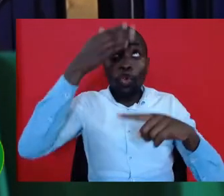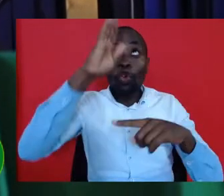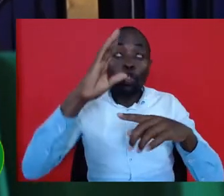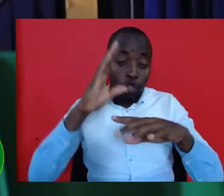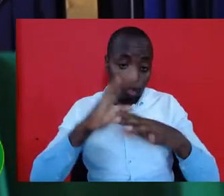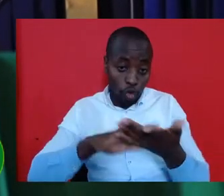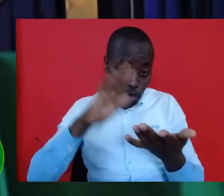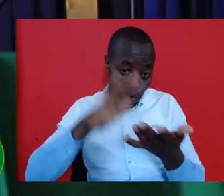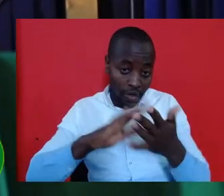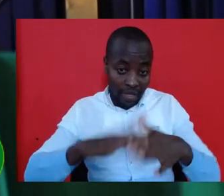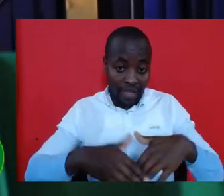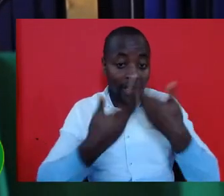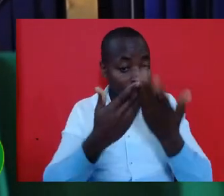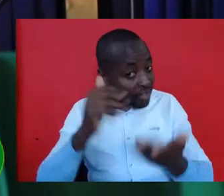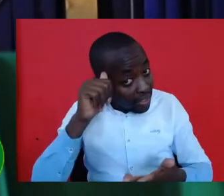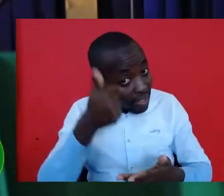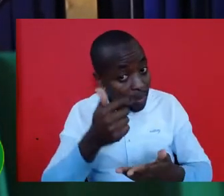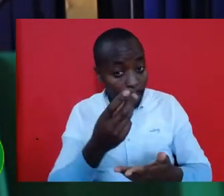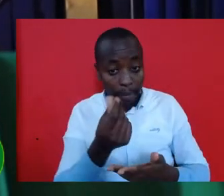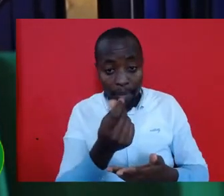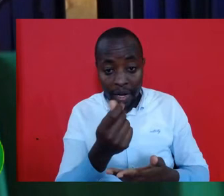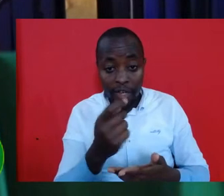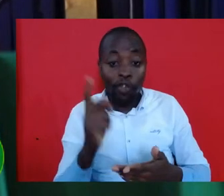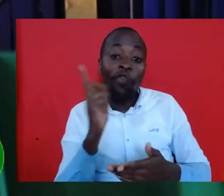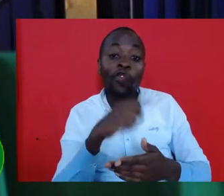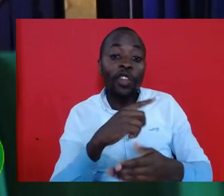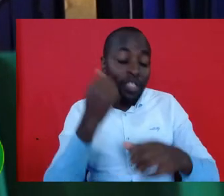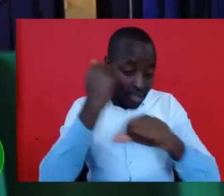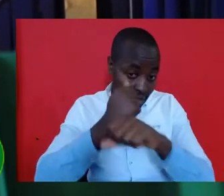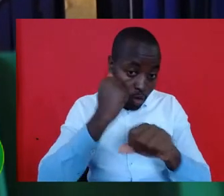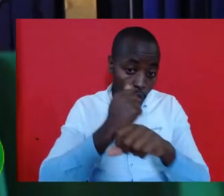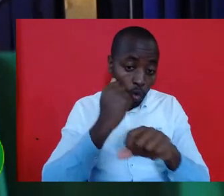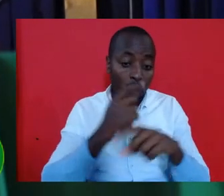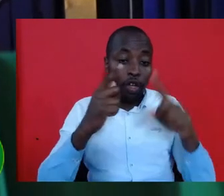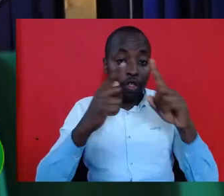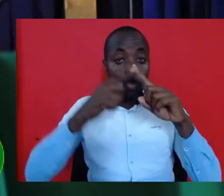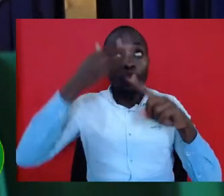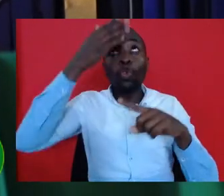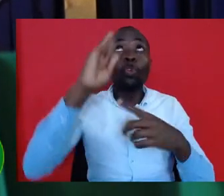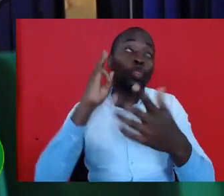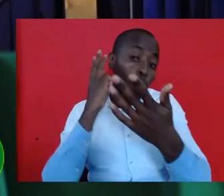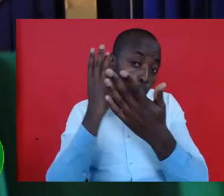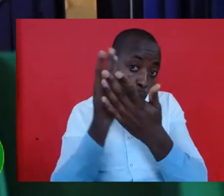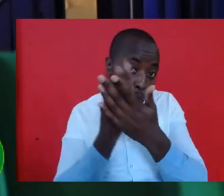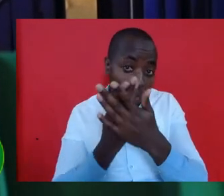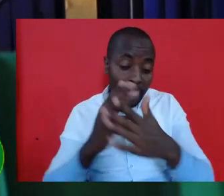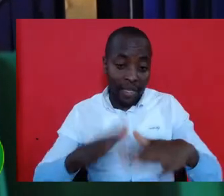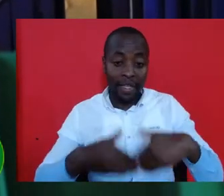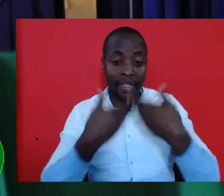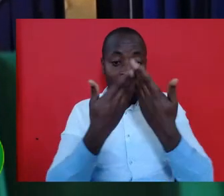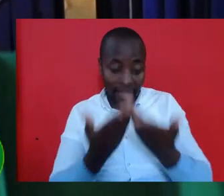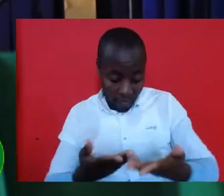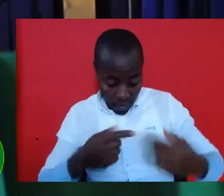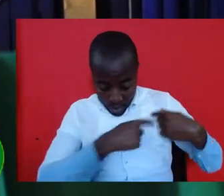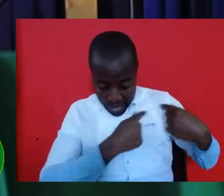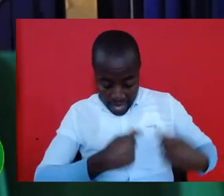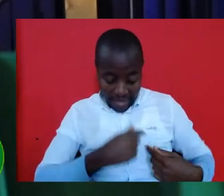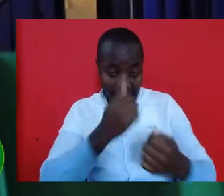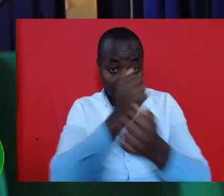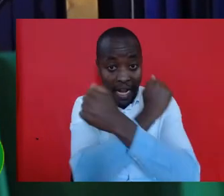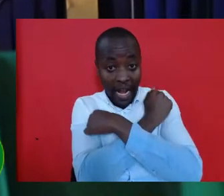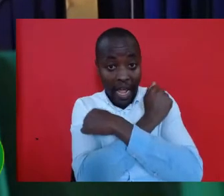wisdom, strength, and resources to accomplish this task in accordance to your will. Inflame our hearts with love for